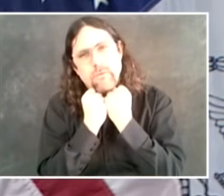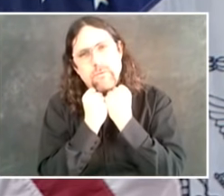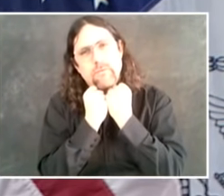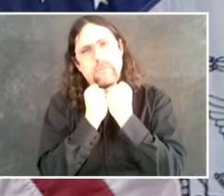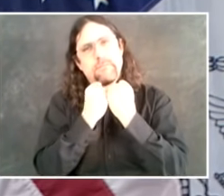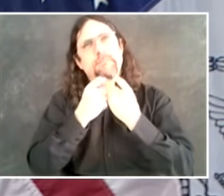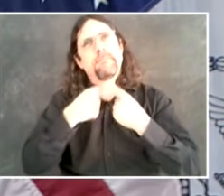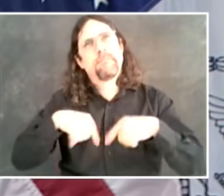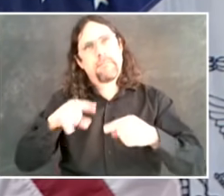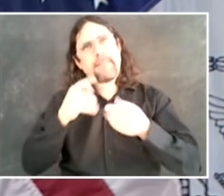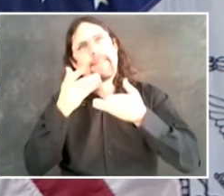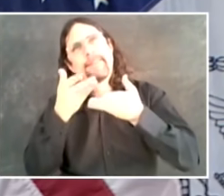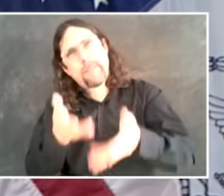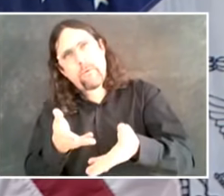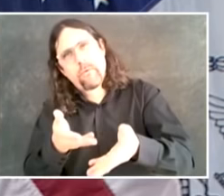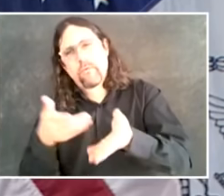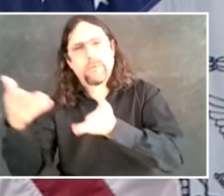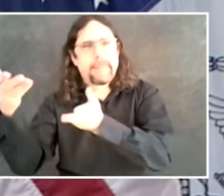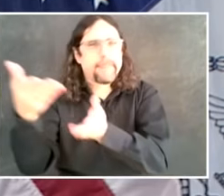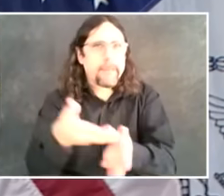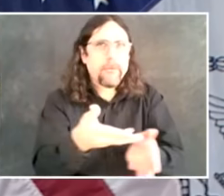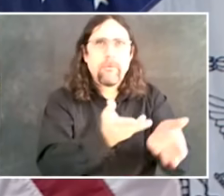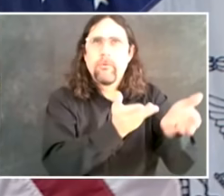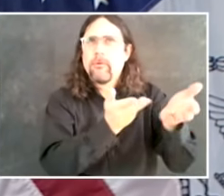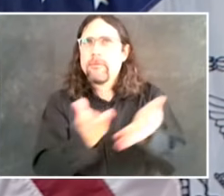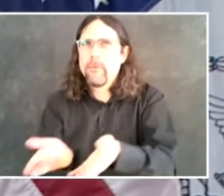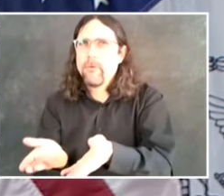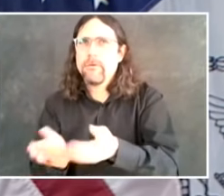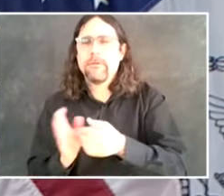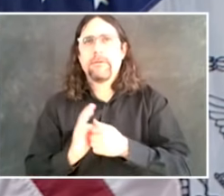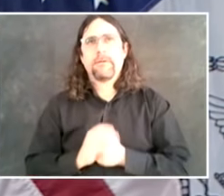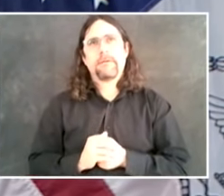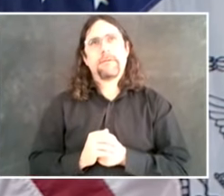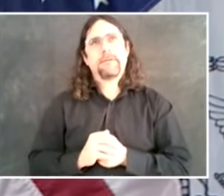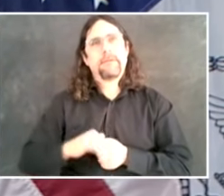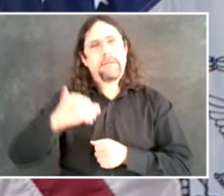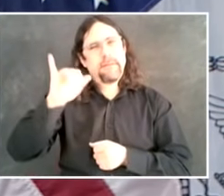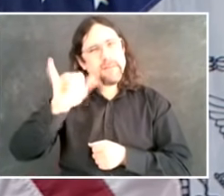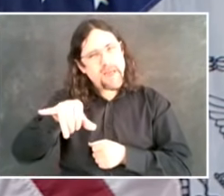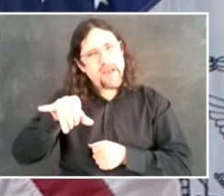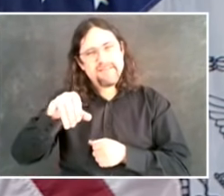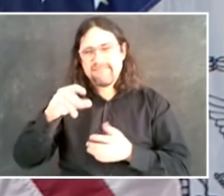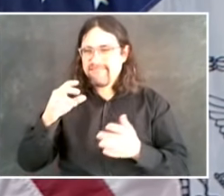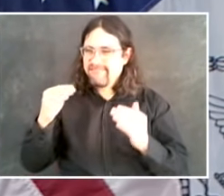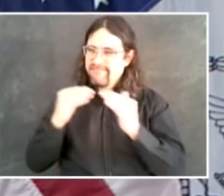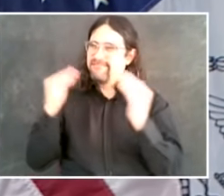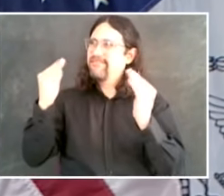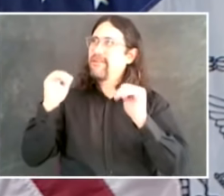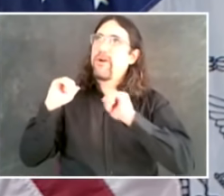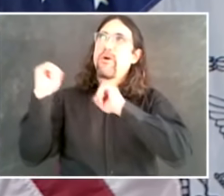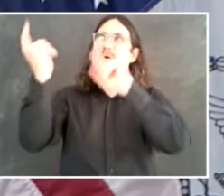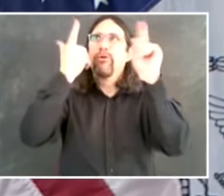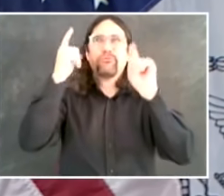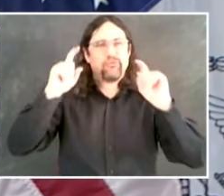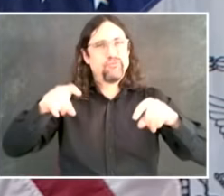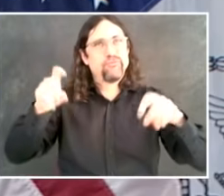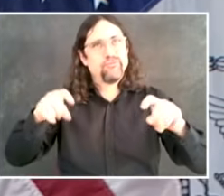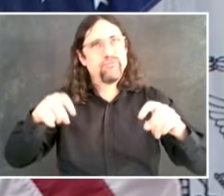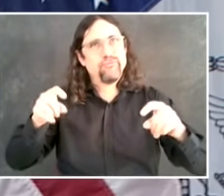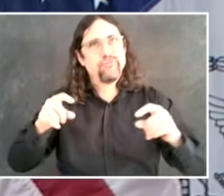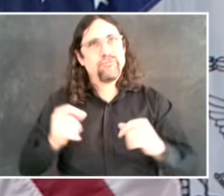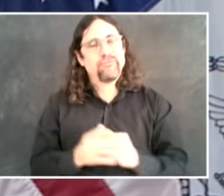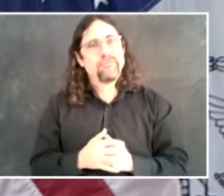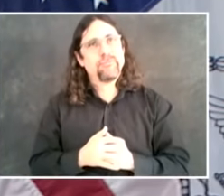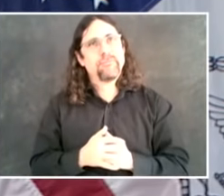That's what everyone should do, anybody, any everyday New Yorker, and especially anyone in a position of authority anywhere in